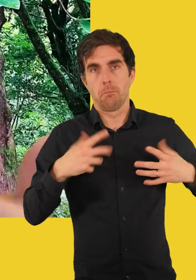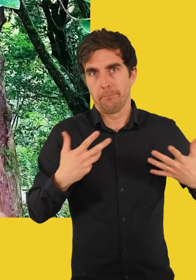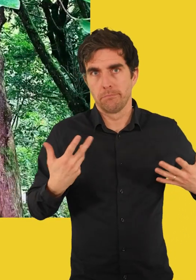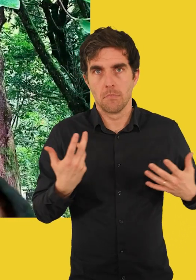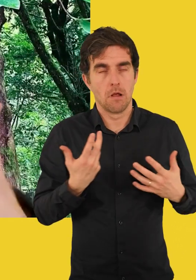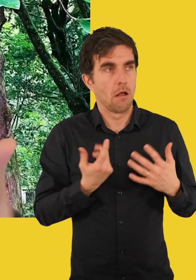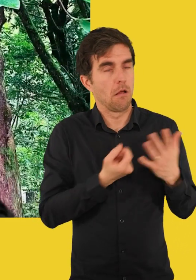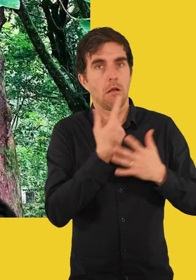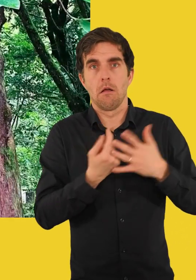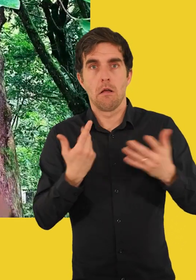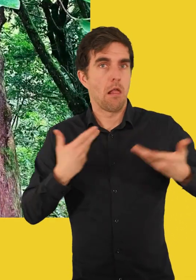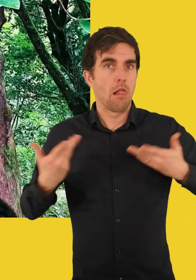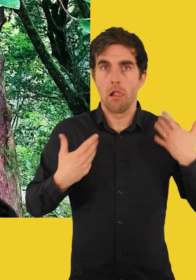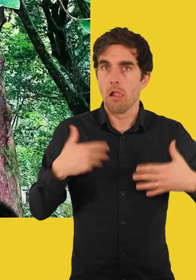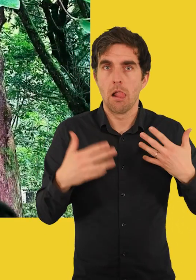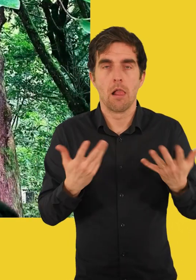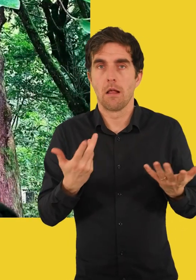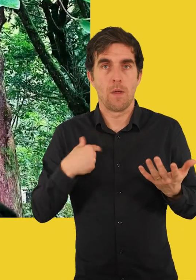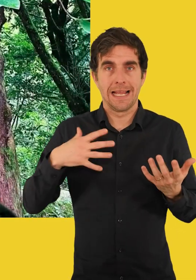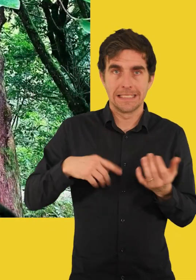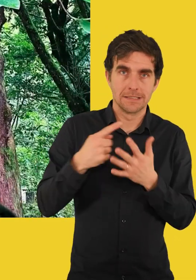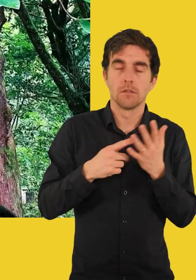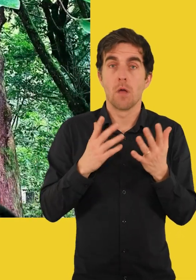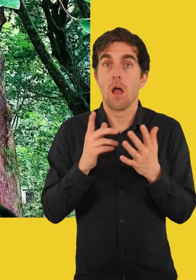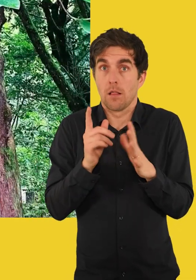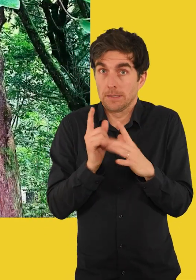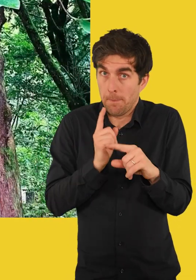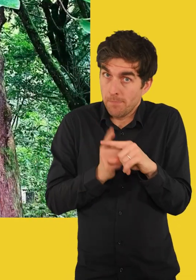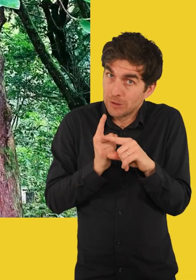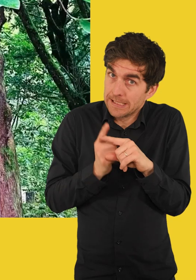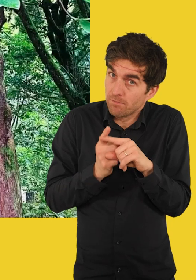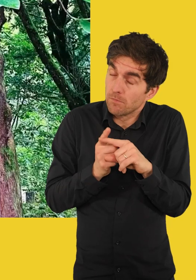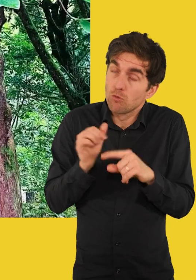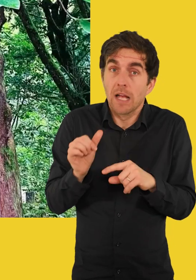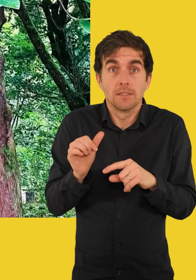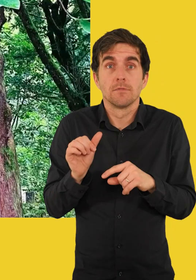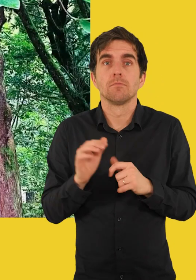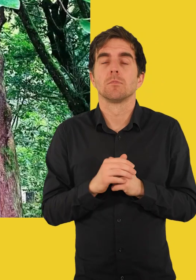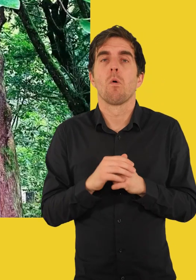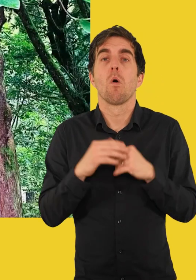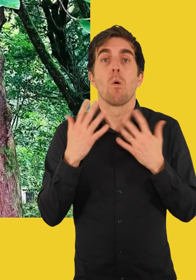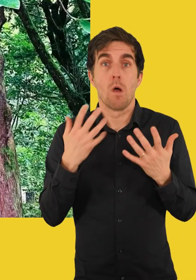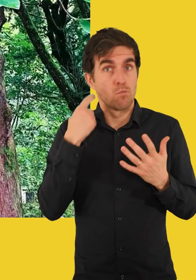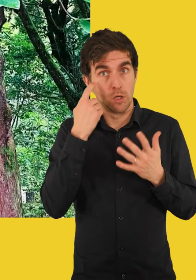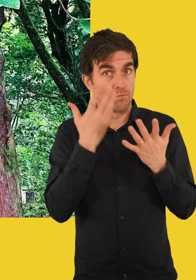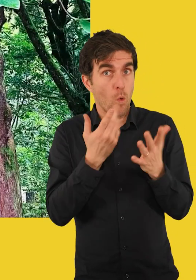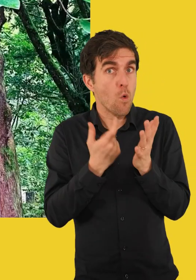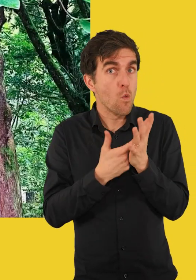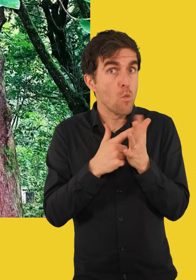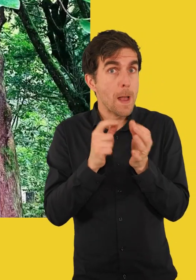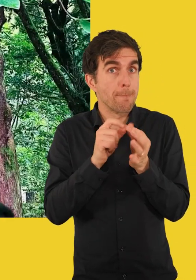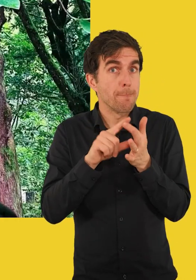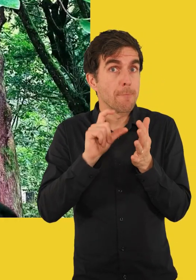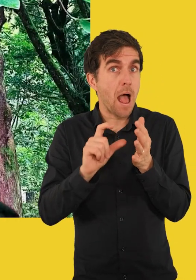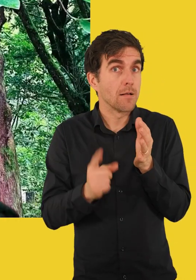We can come in and out according to our needs, and that's a really positive thing as well. I wonder, can I come to you, Rebecca, with the